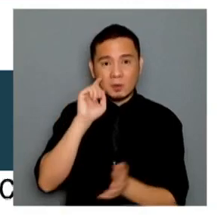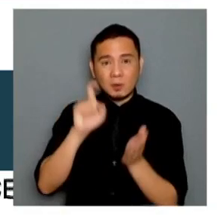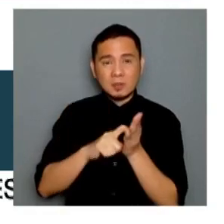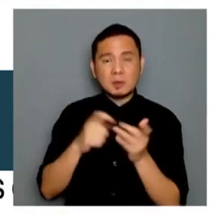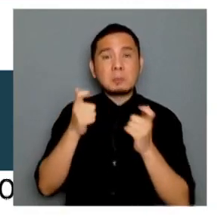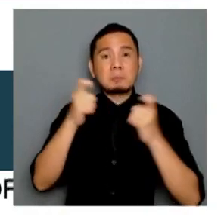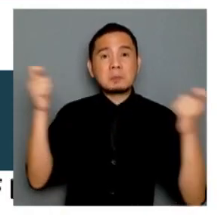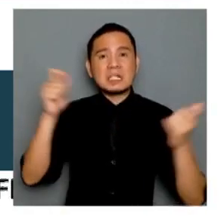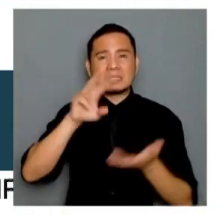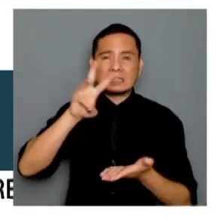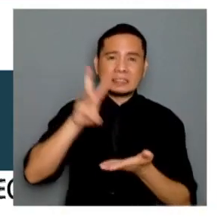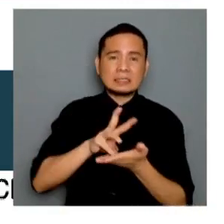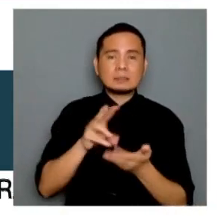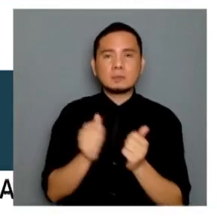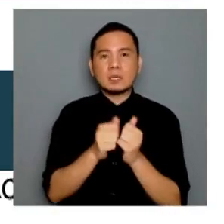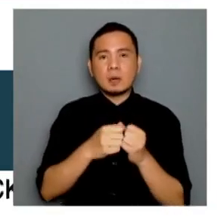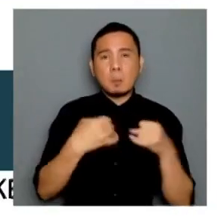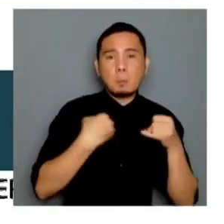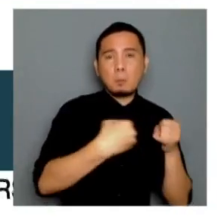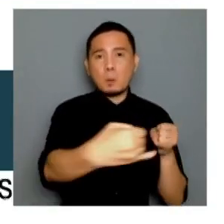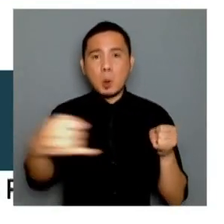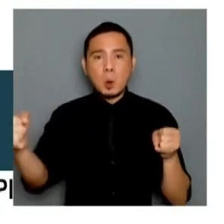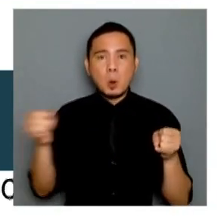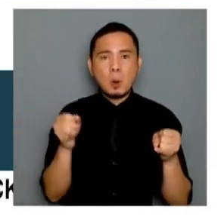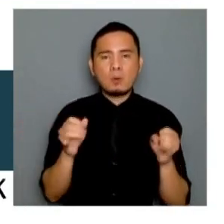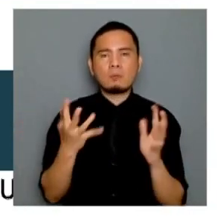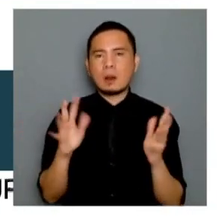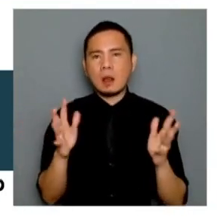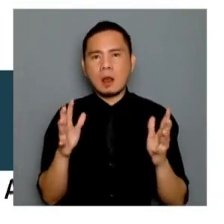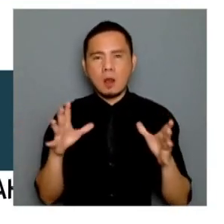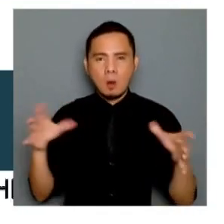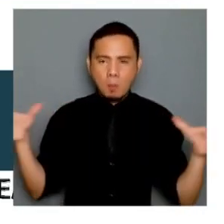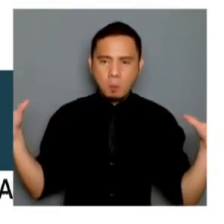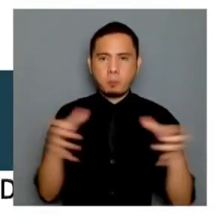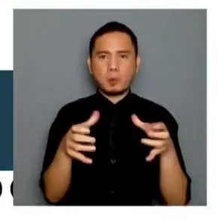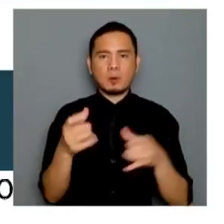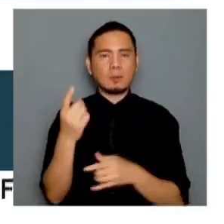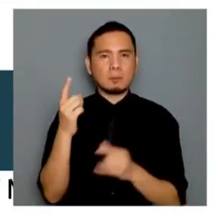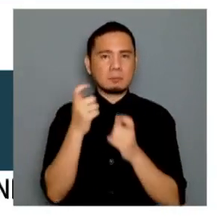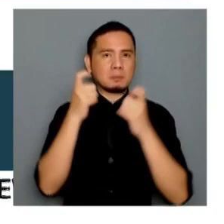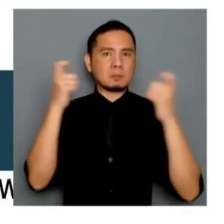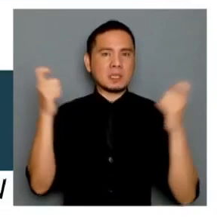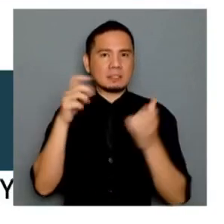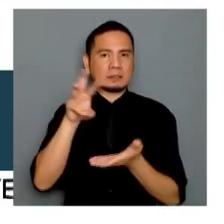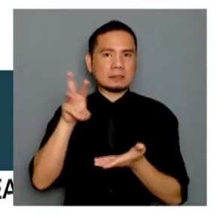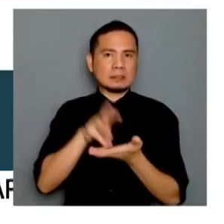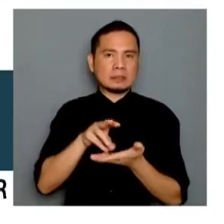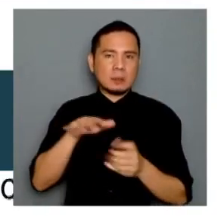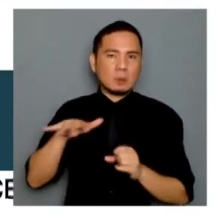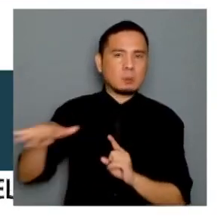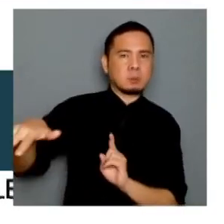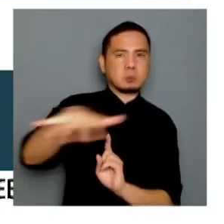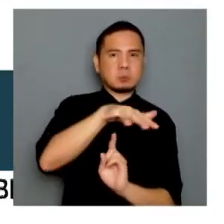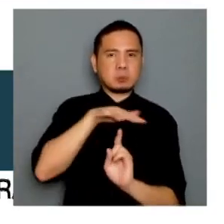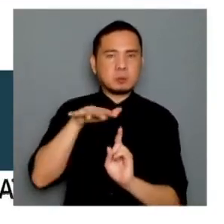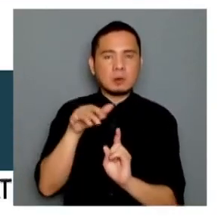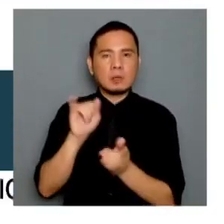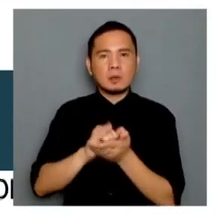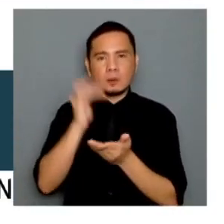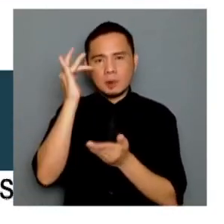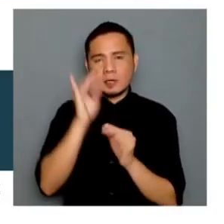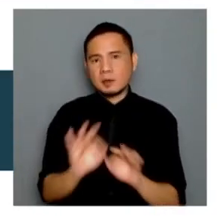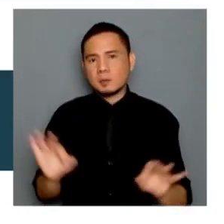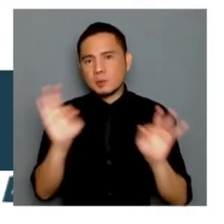not have physical borders. We are basically one huge city. That is why it is important to have